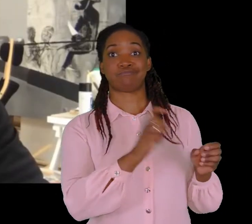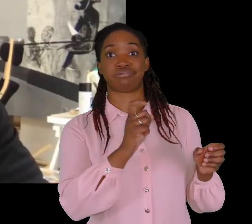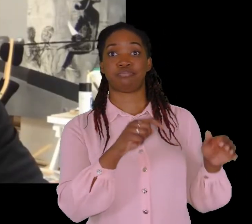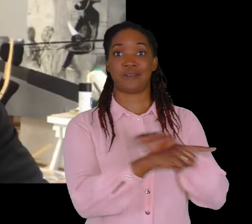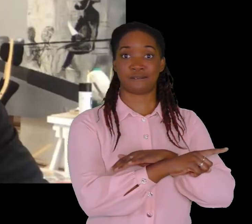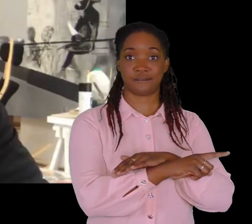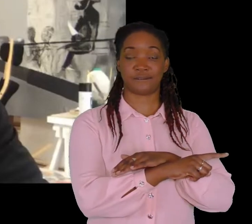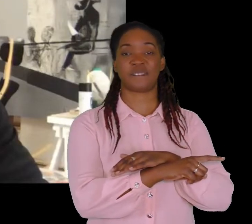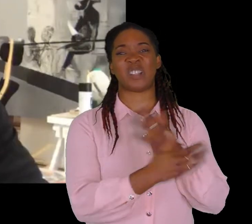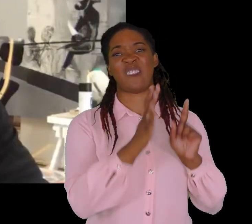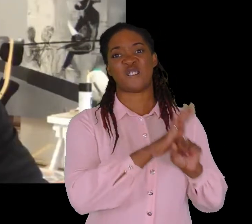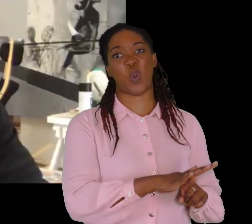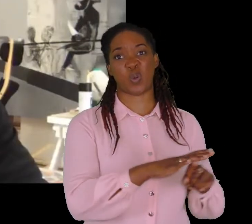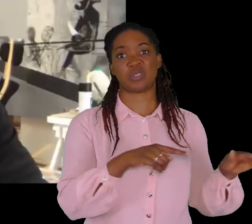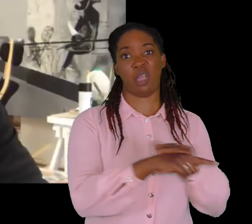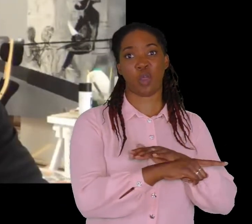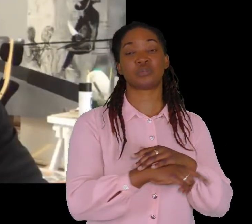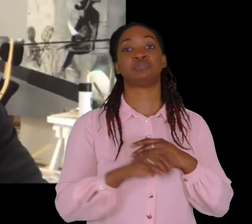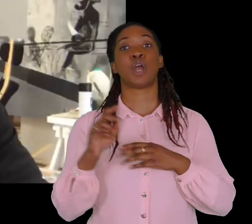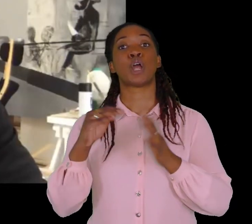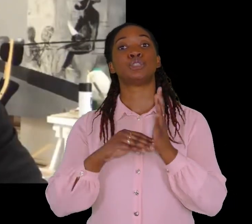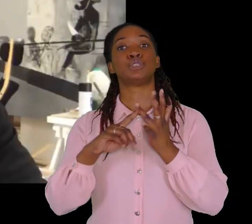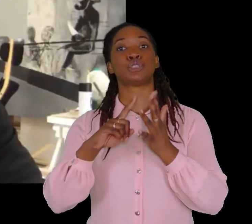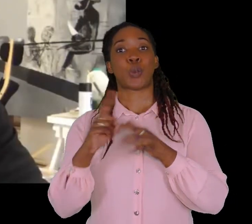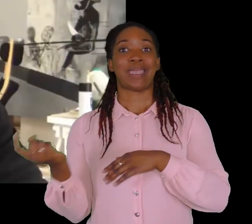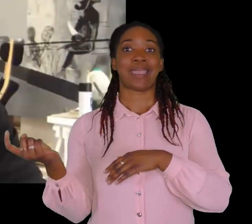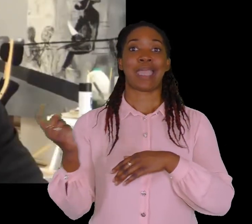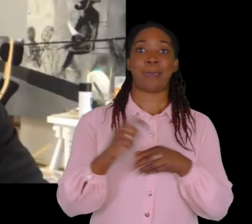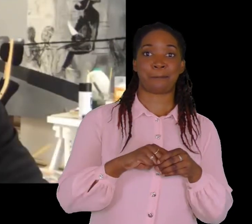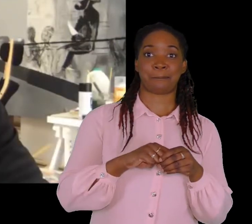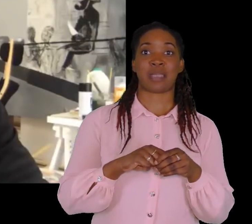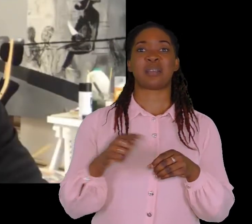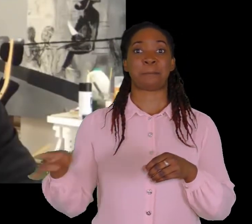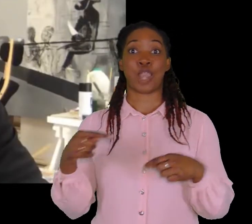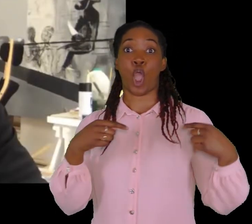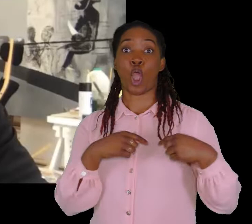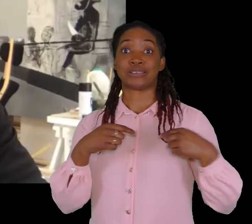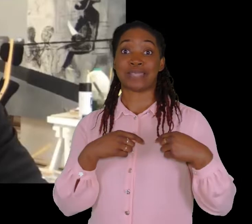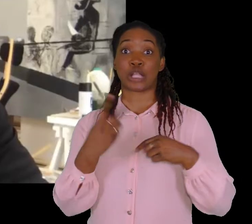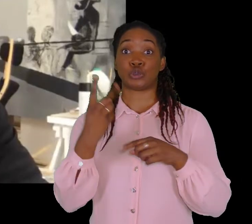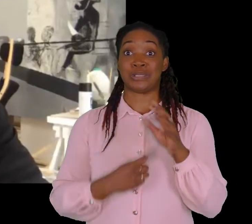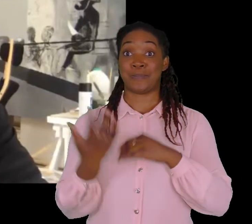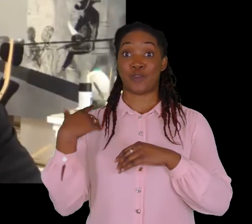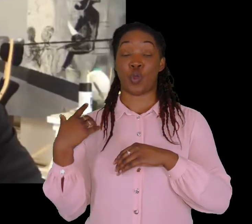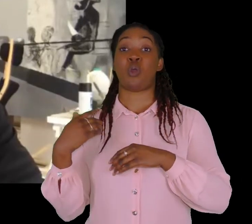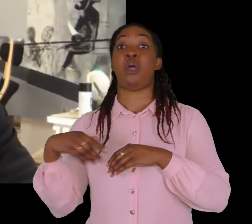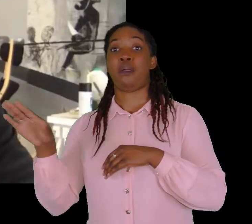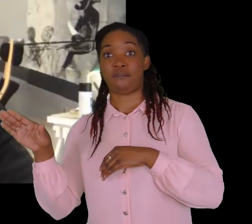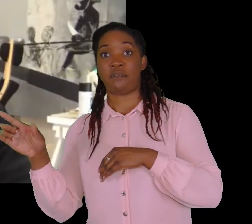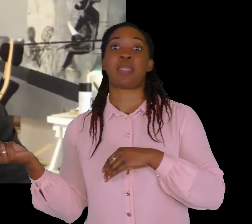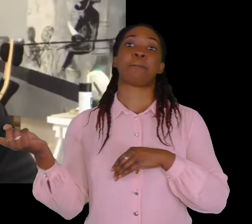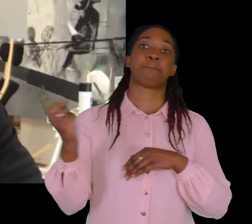Thomas came back. She had had a heart attack and had left the gallery 2 years before. Before she came back, the job of